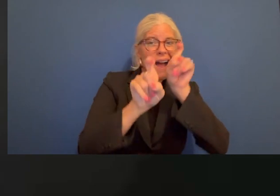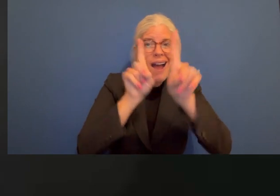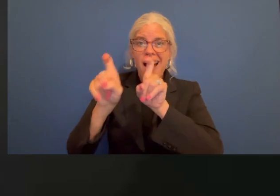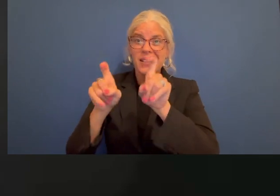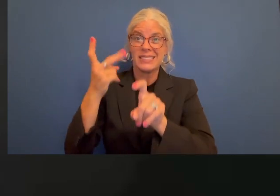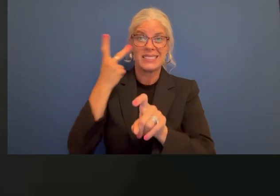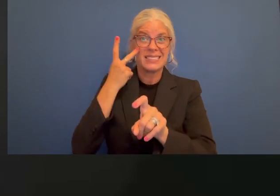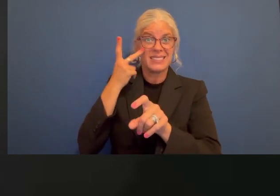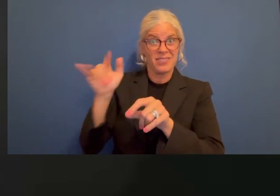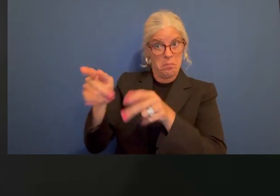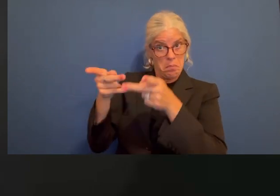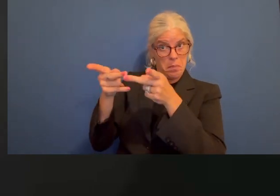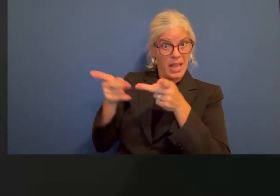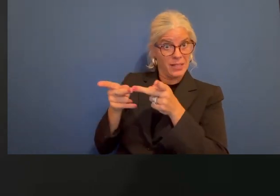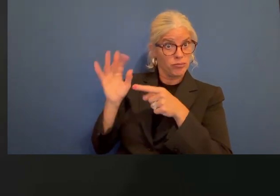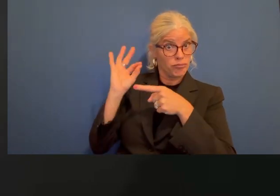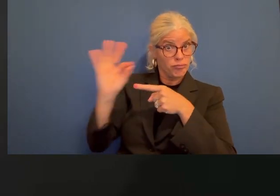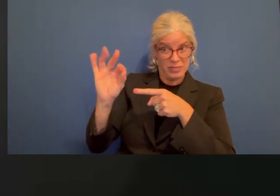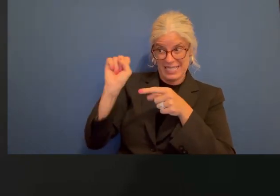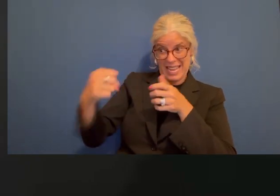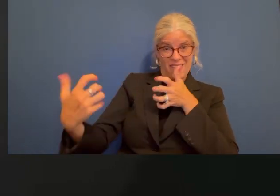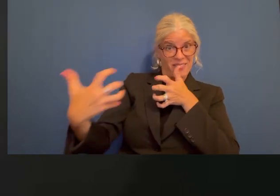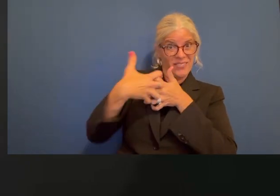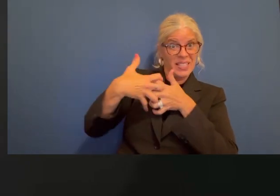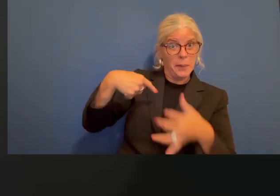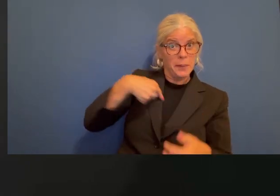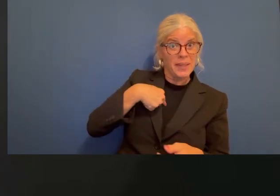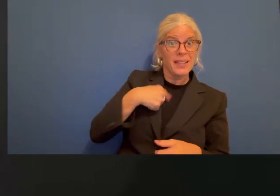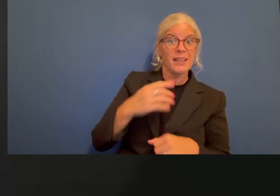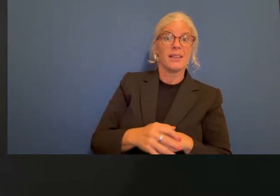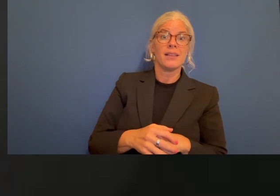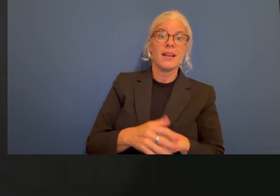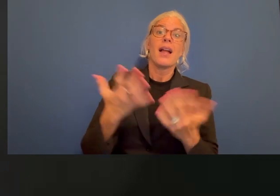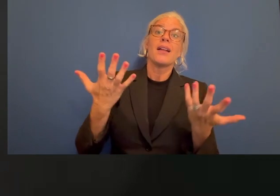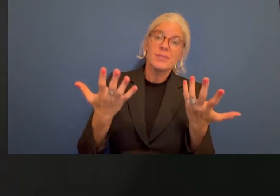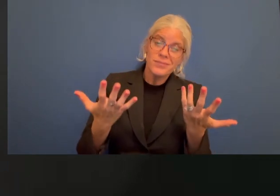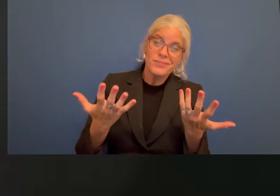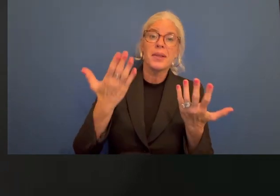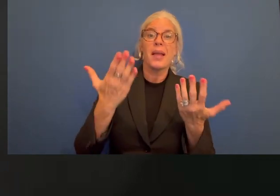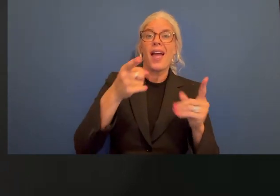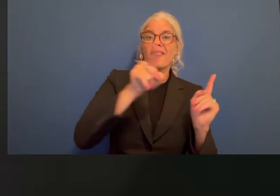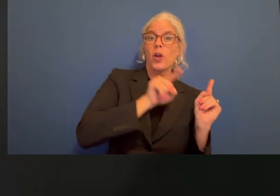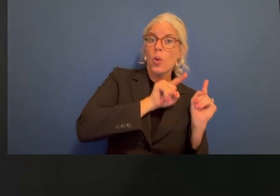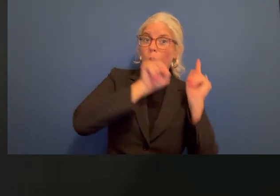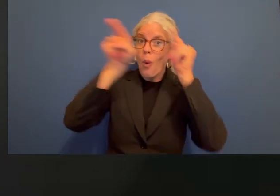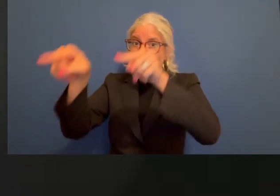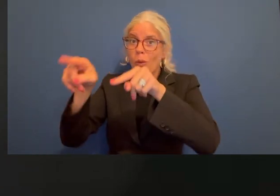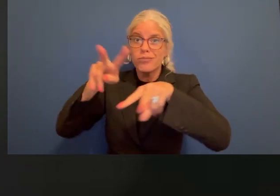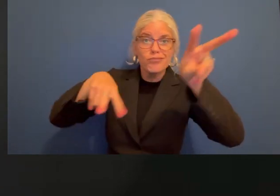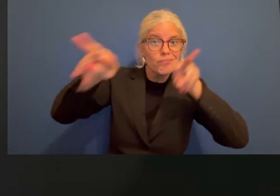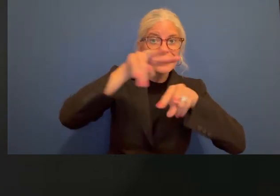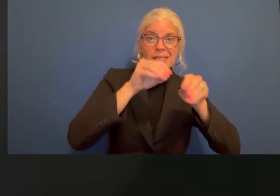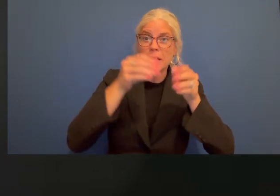to see if a place is actually going to be able to meet your needs, as well